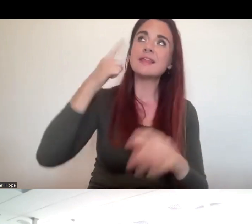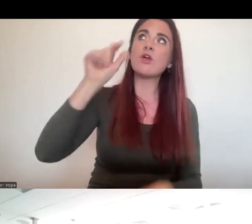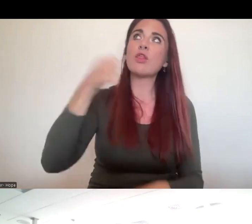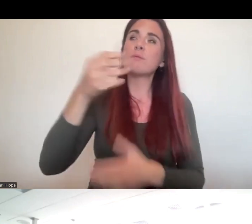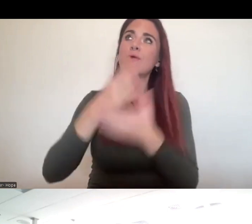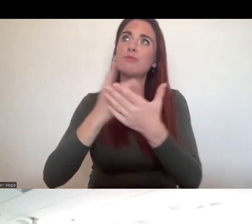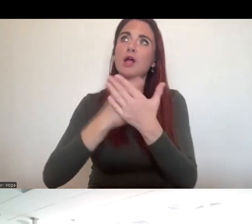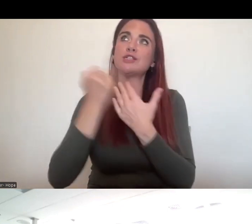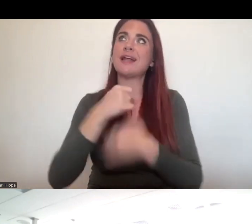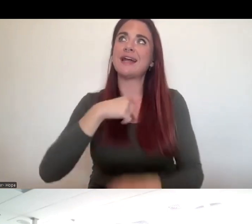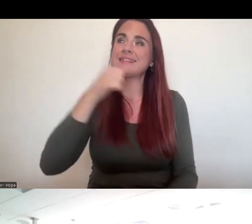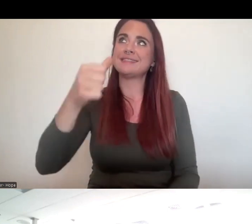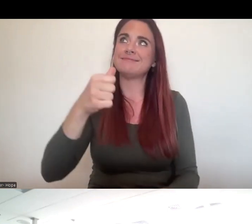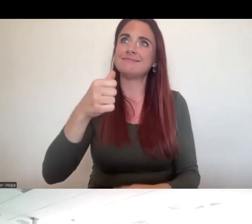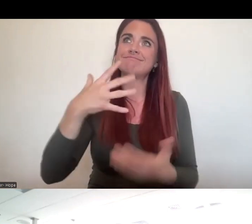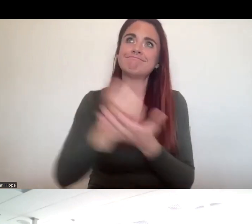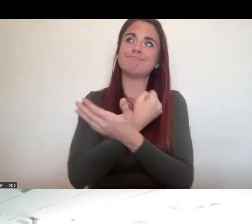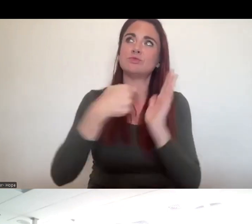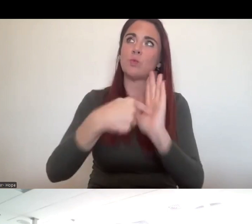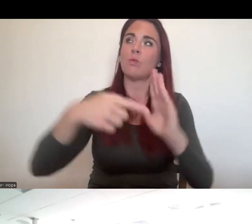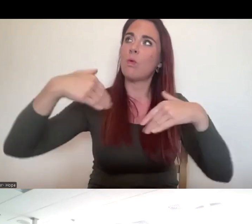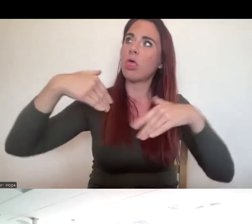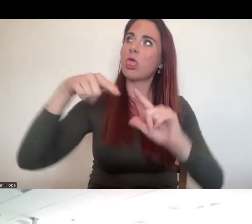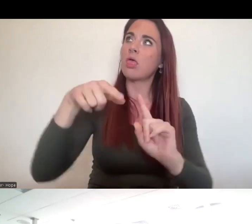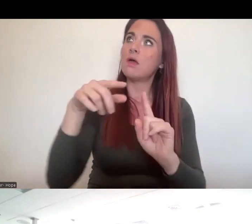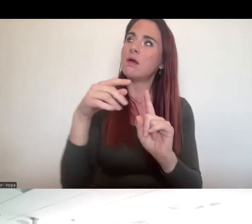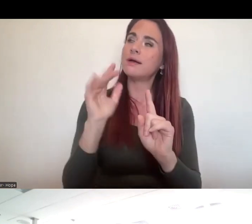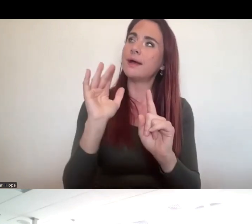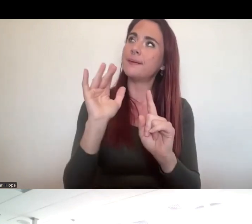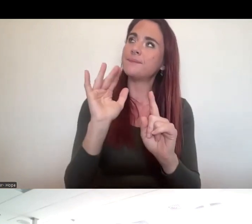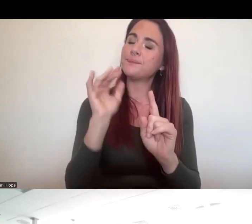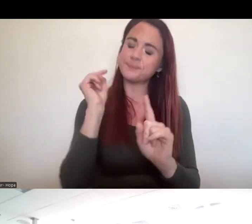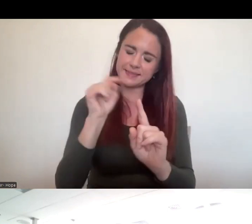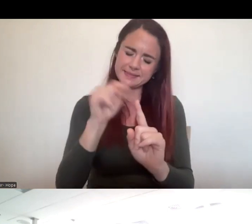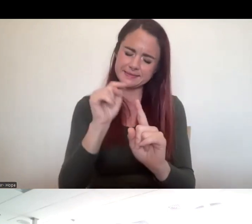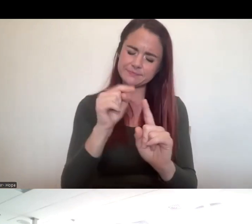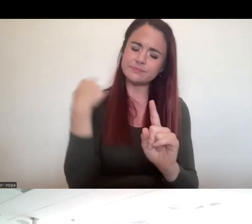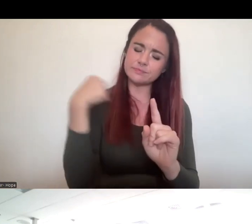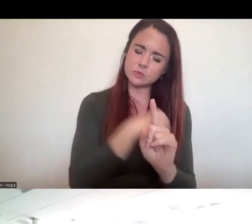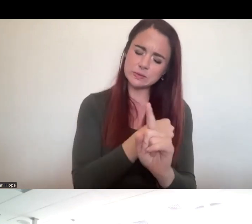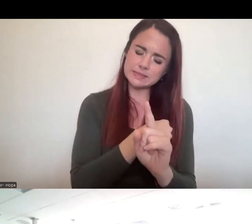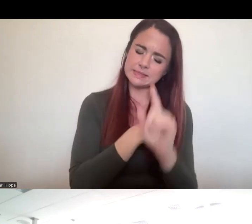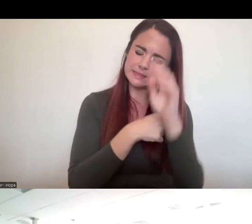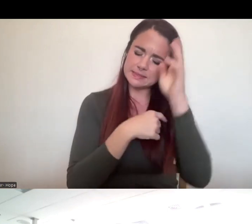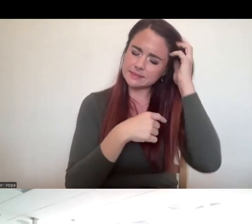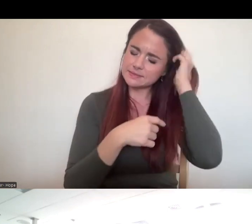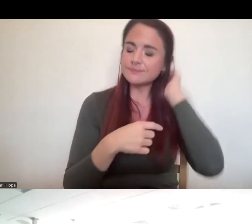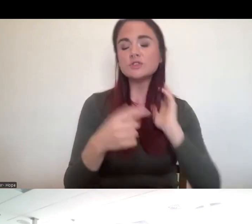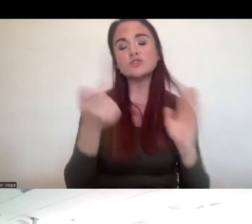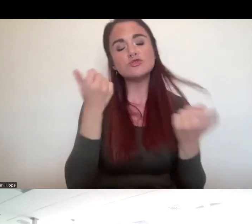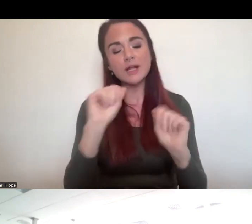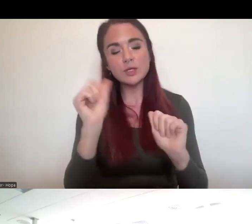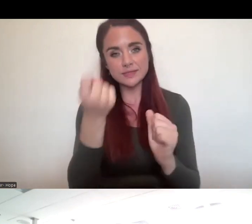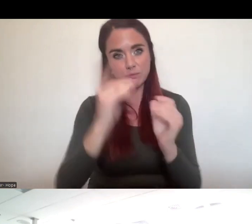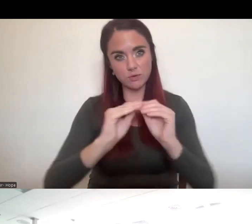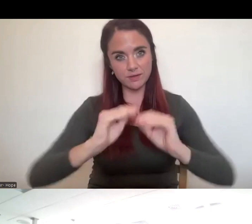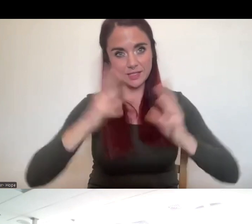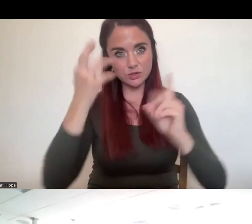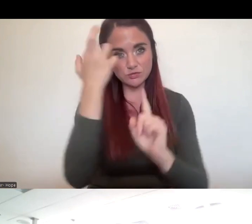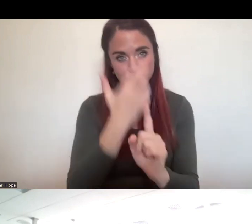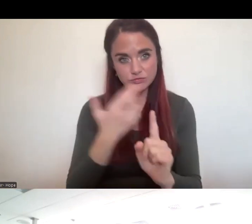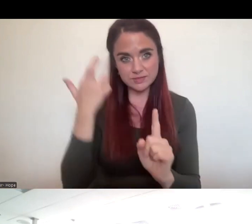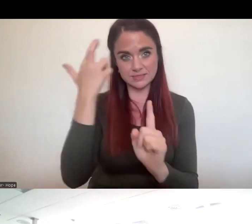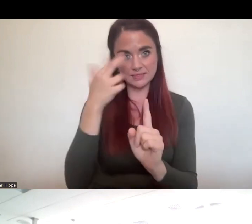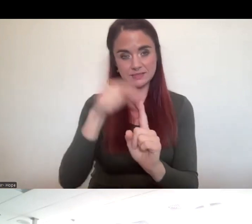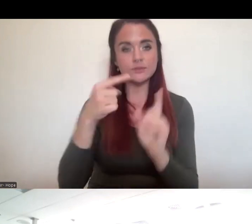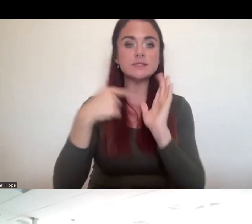didn't show you very much about it is that we are trying to understand the reason why,